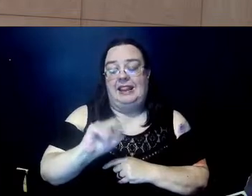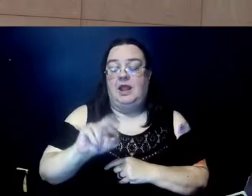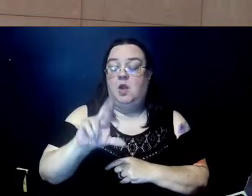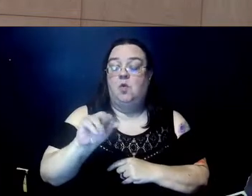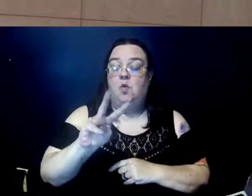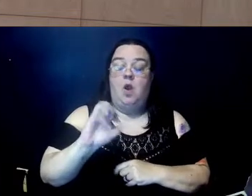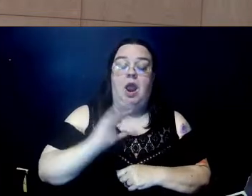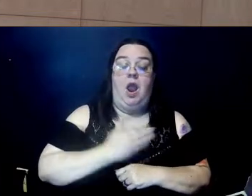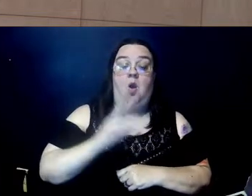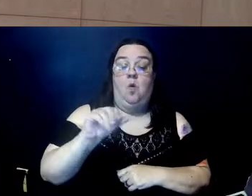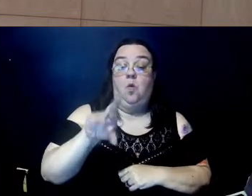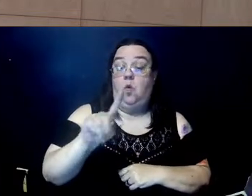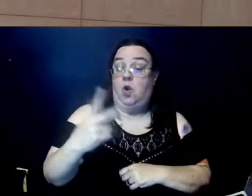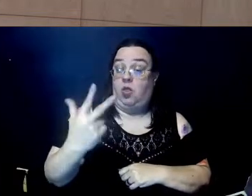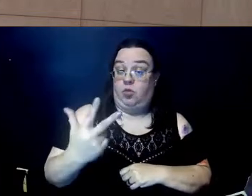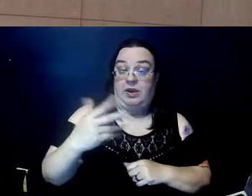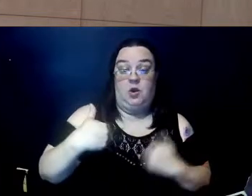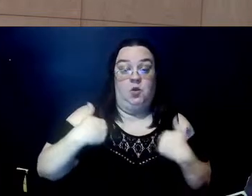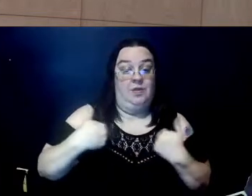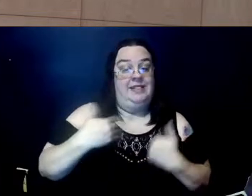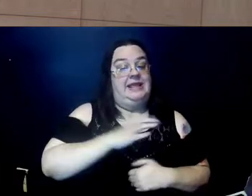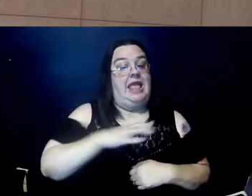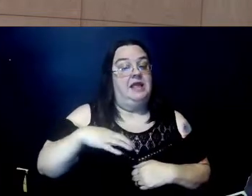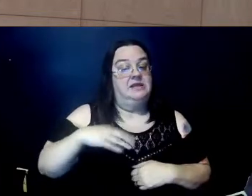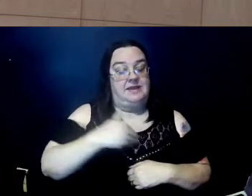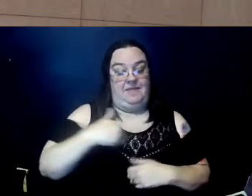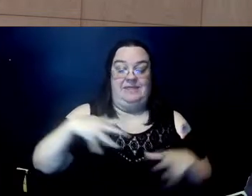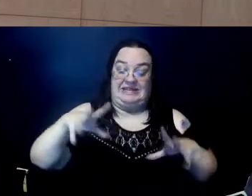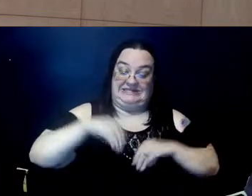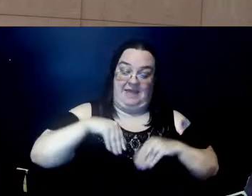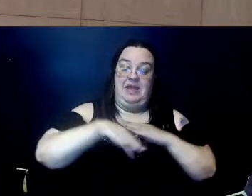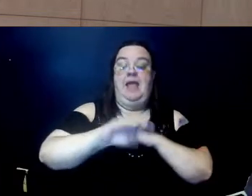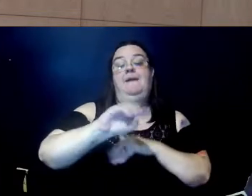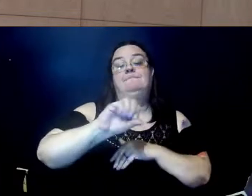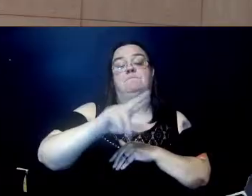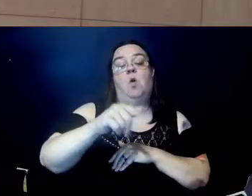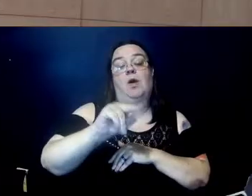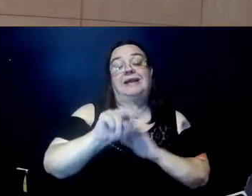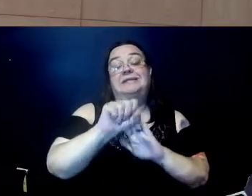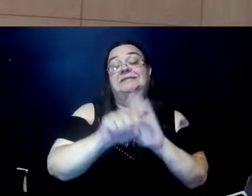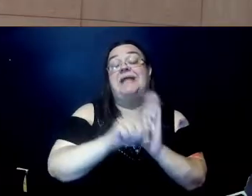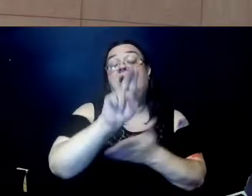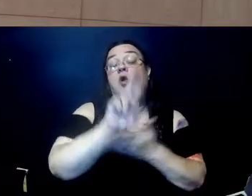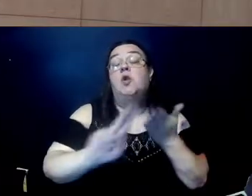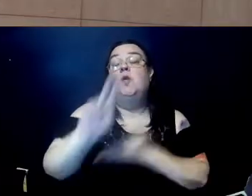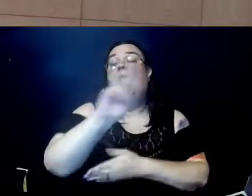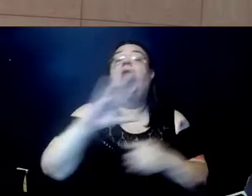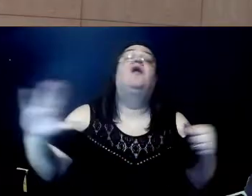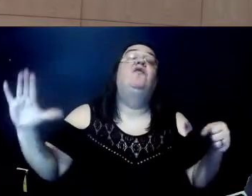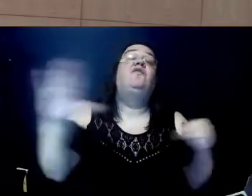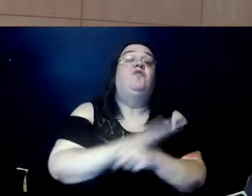youth council member, was accepted into Morgan State University with a full ride.